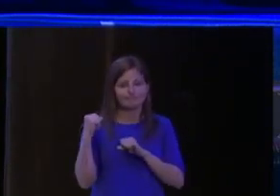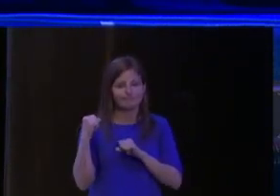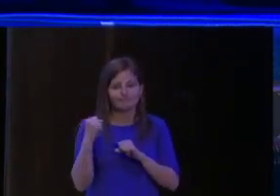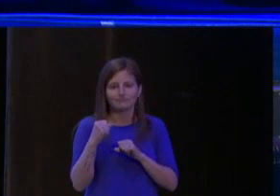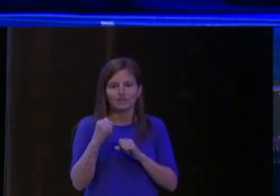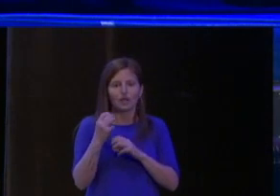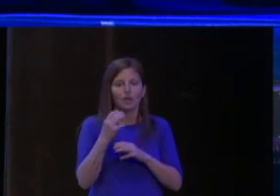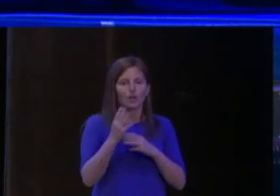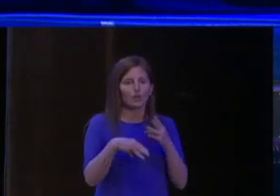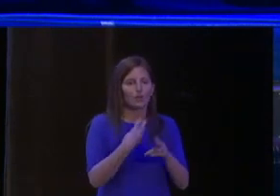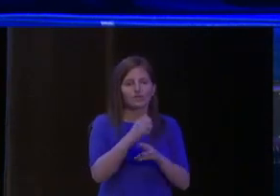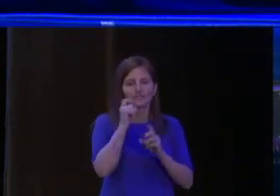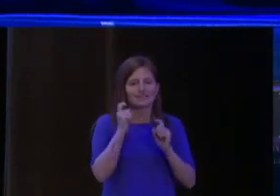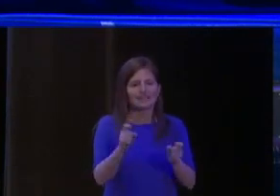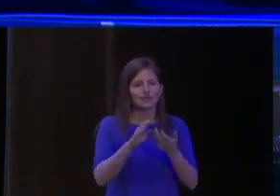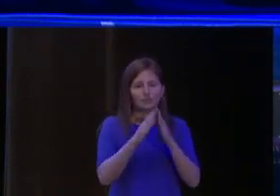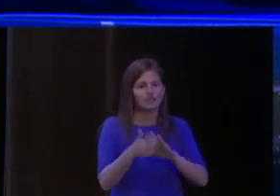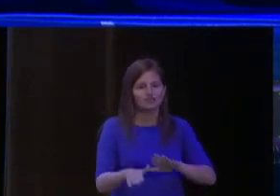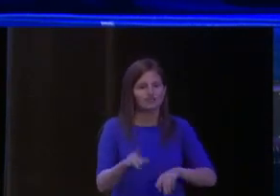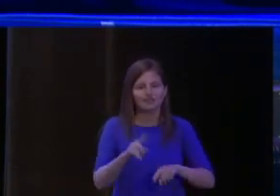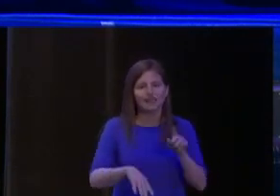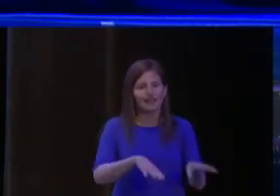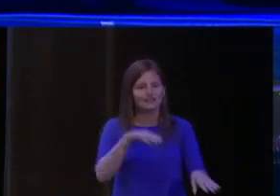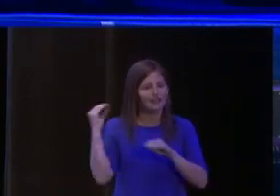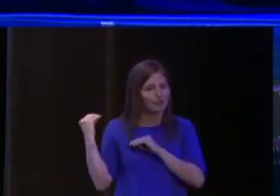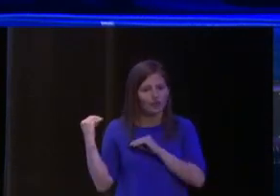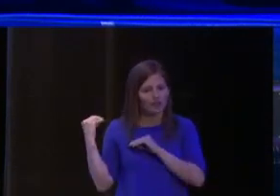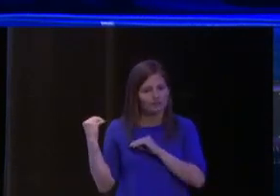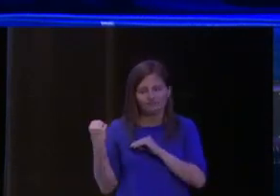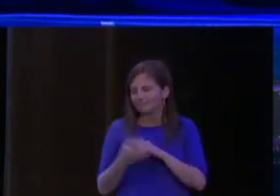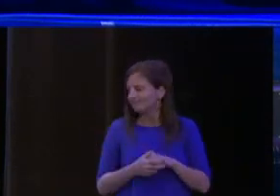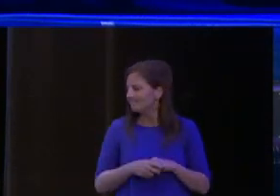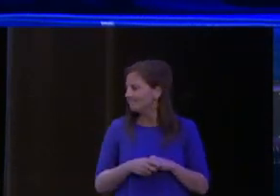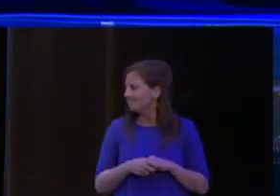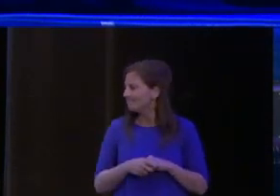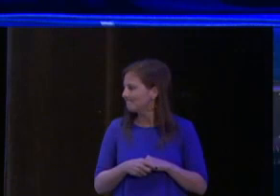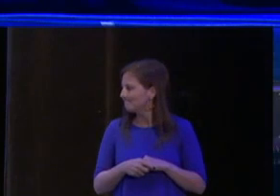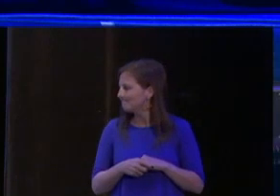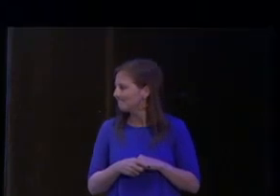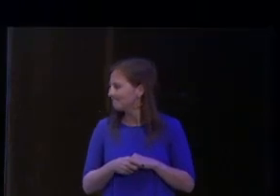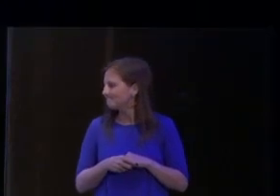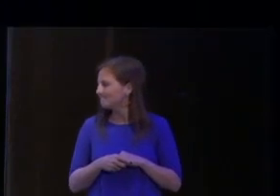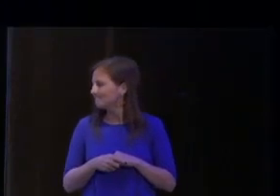didn't give you the peace, so it can't take it away. Now, there